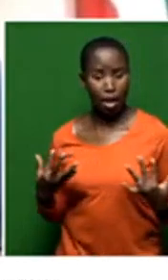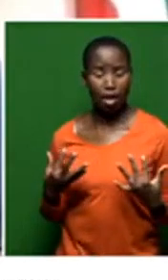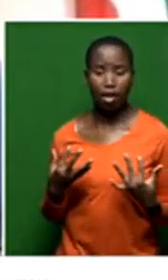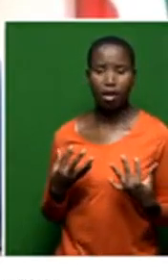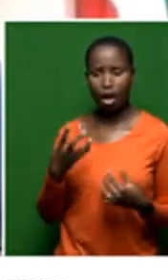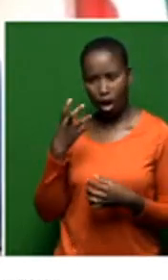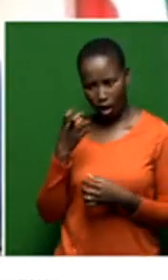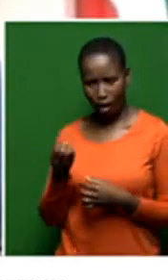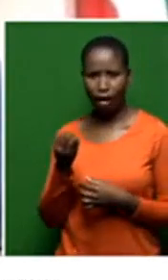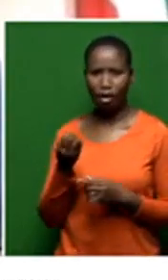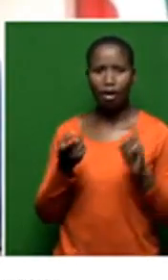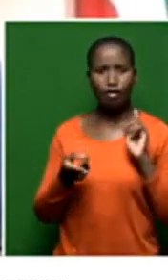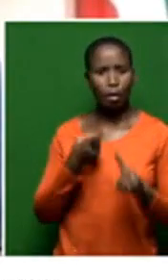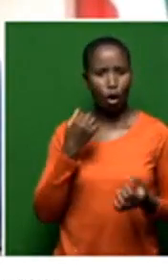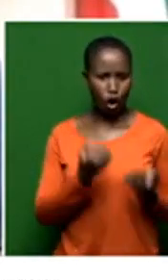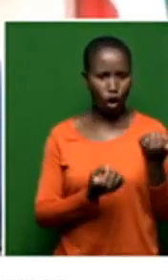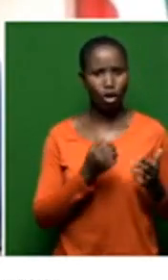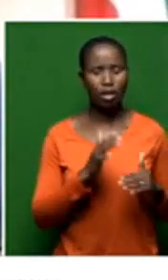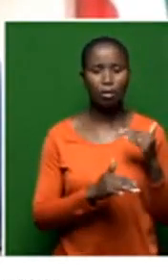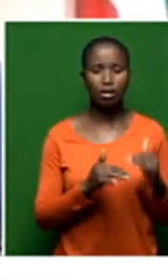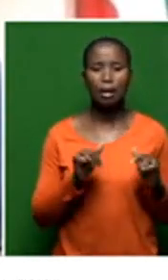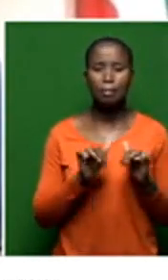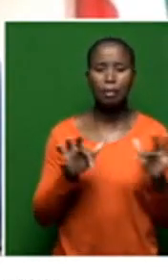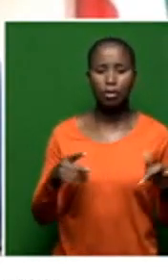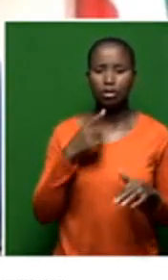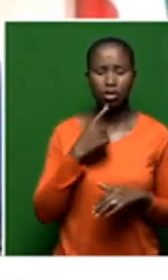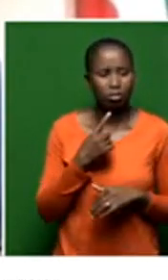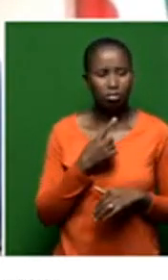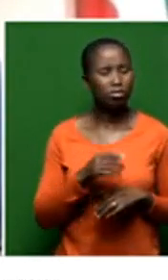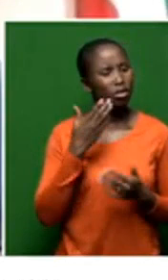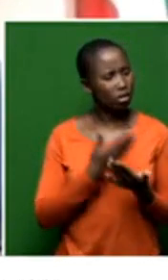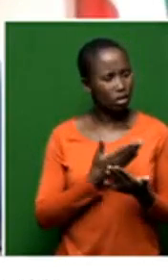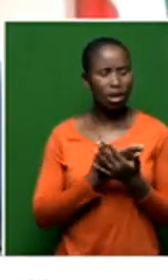informal court proceedings, who are saying, let us allow the